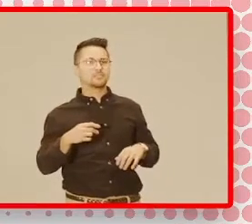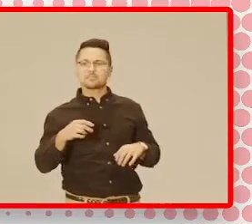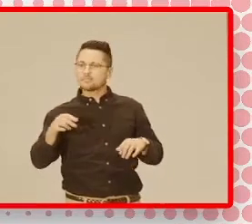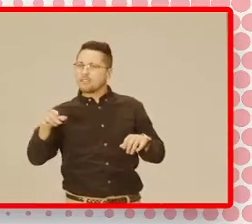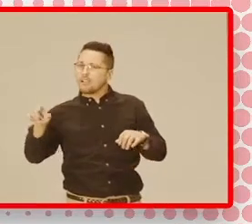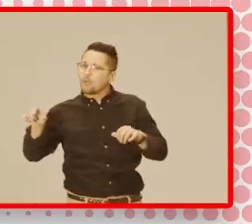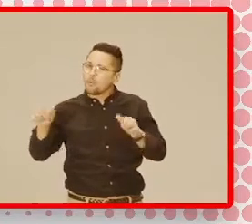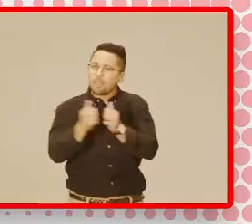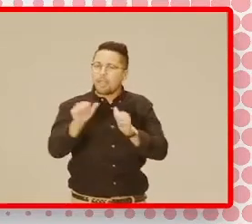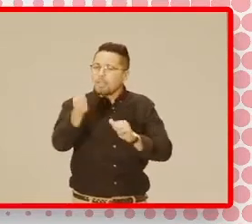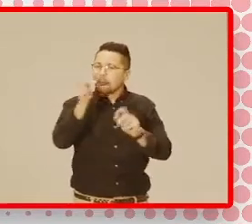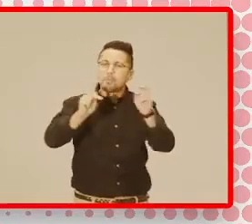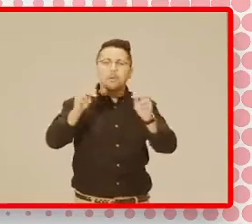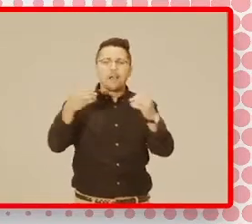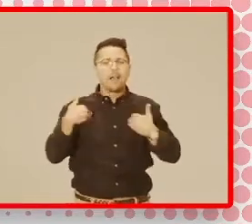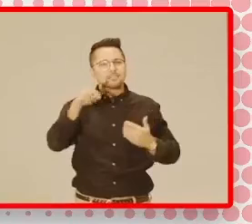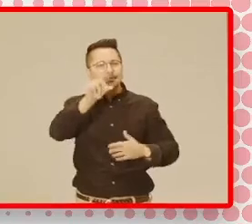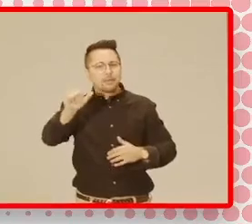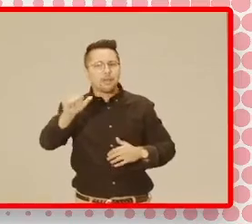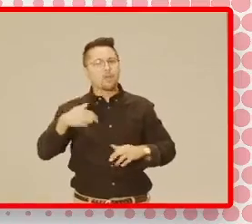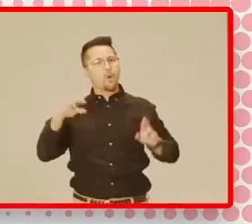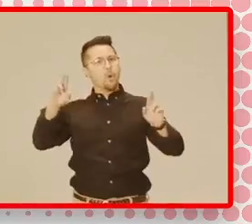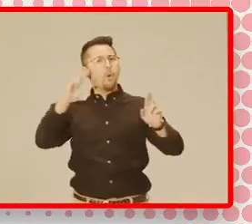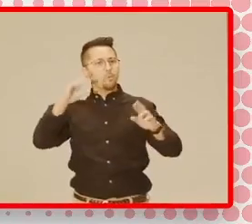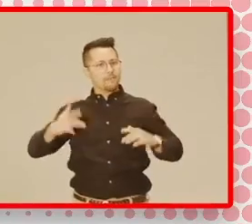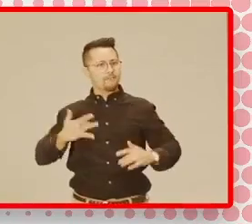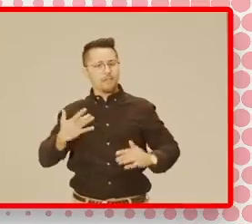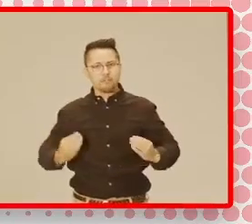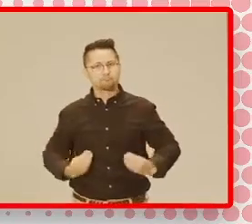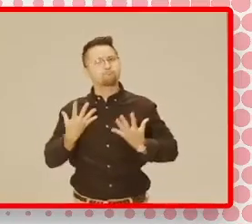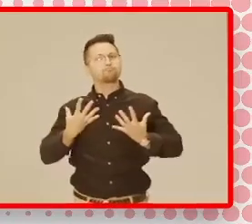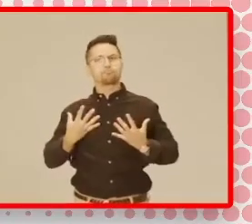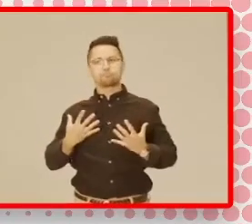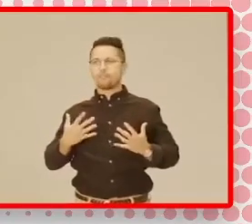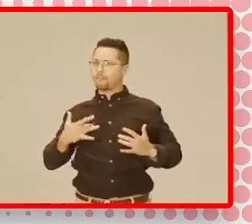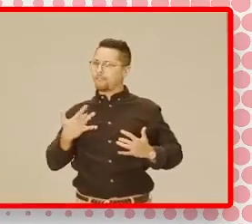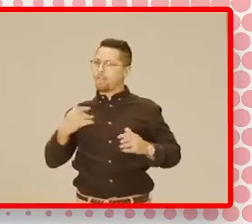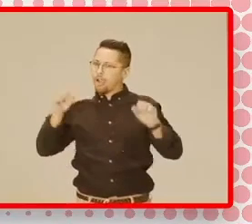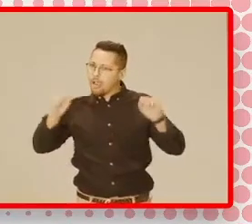full potential. And so hopefully Chris's story will do a little bit of that for you today.